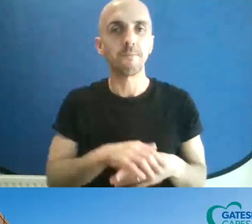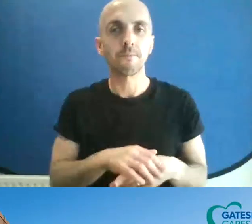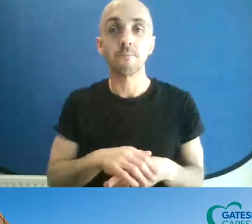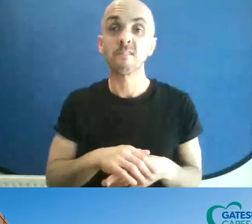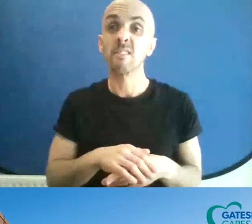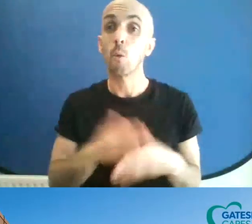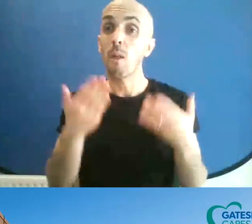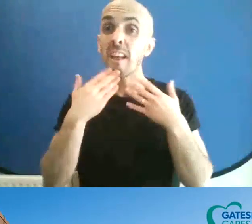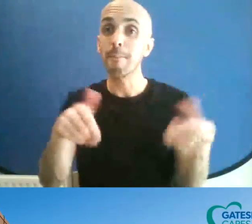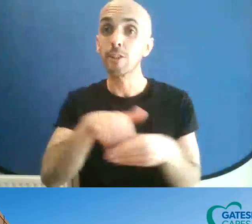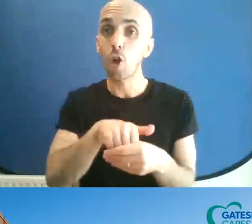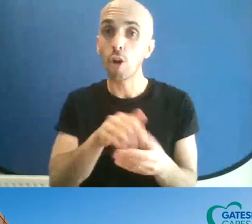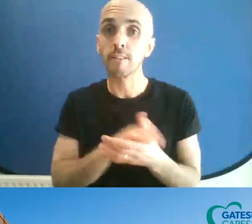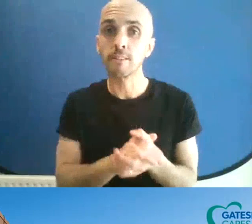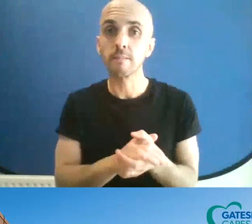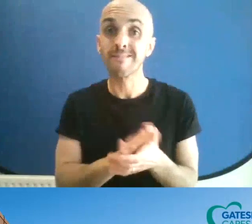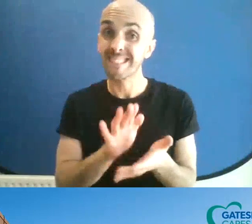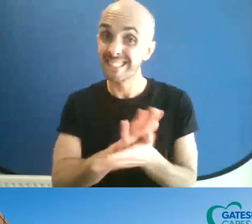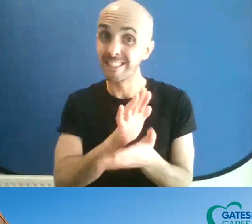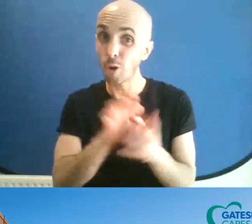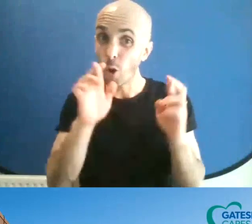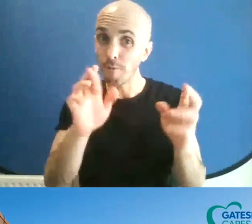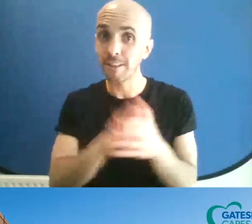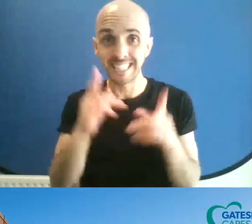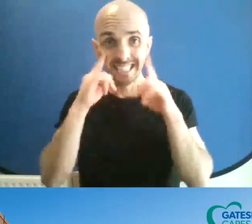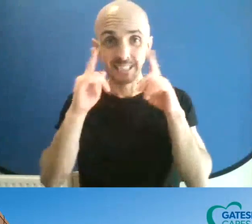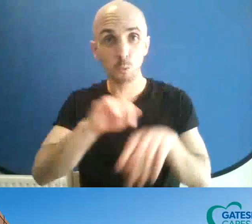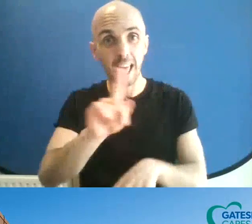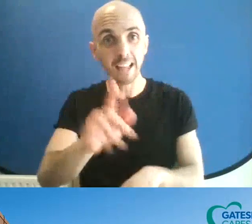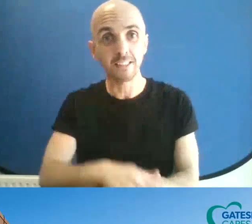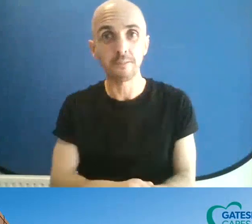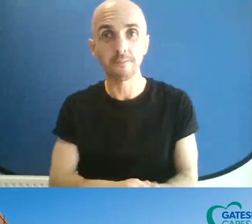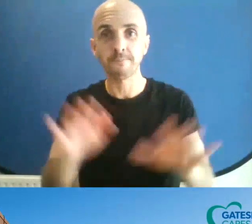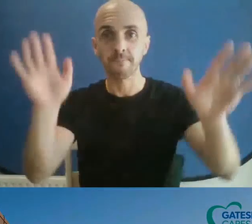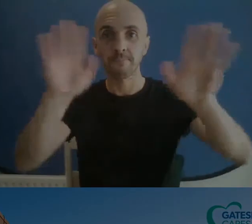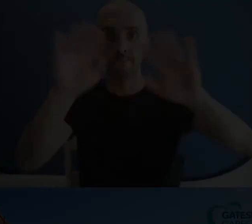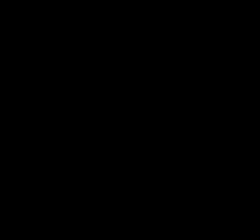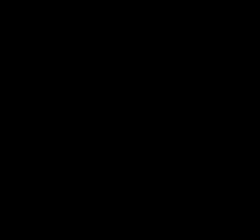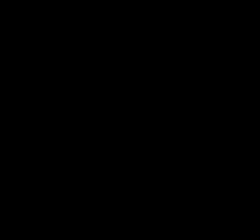us. Hope you enjoyed it and see you all very soon. Take care of yourselves and bye-bye.